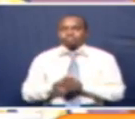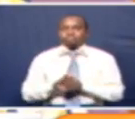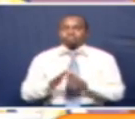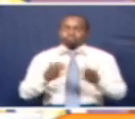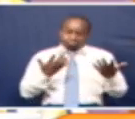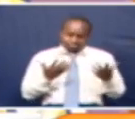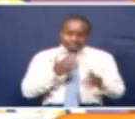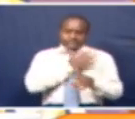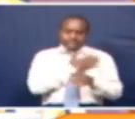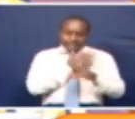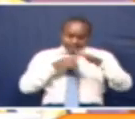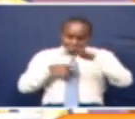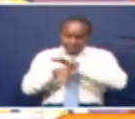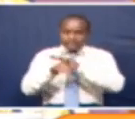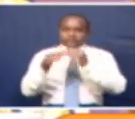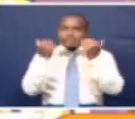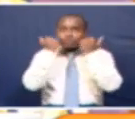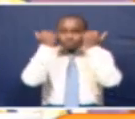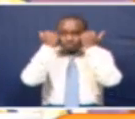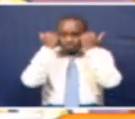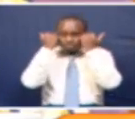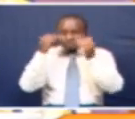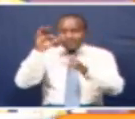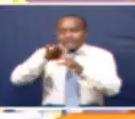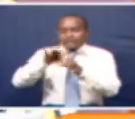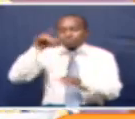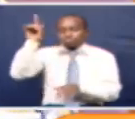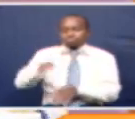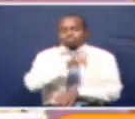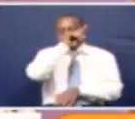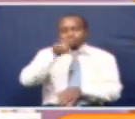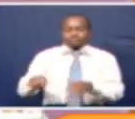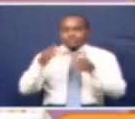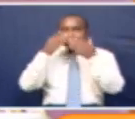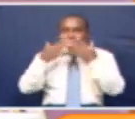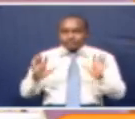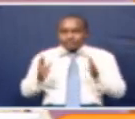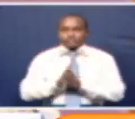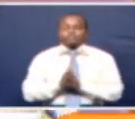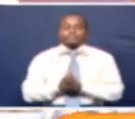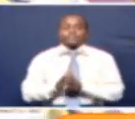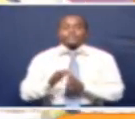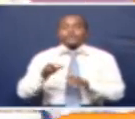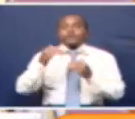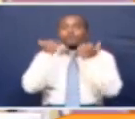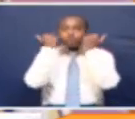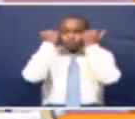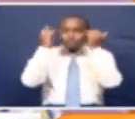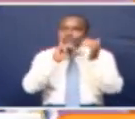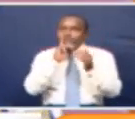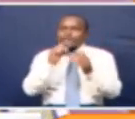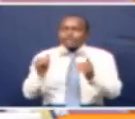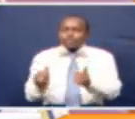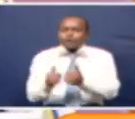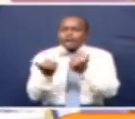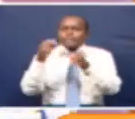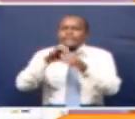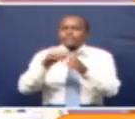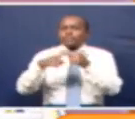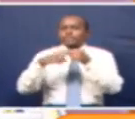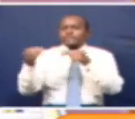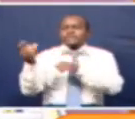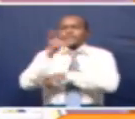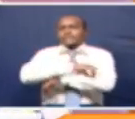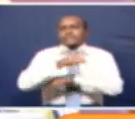went to court. It was nullified. The court said elections must be done within 6 days. There's no way